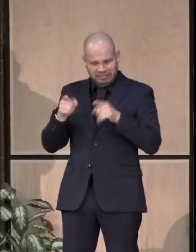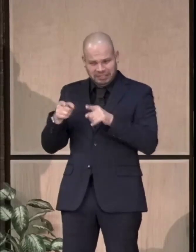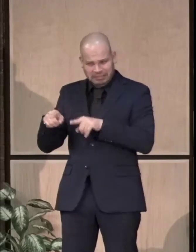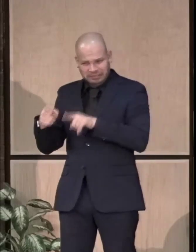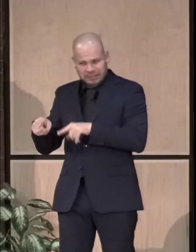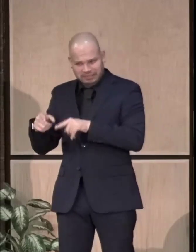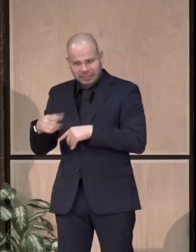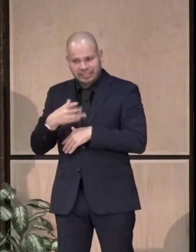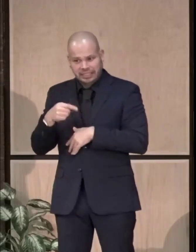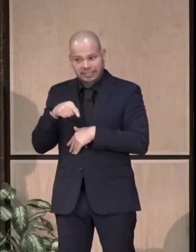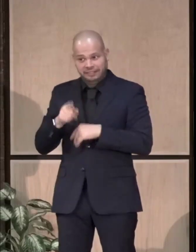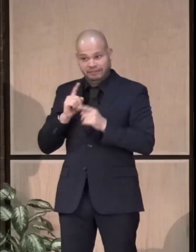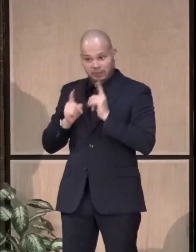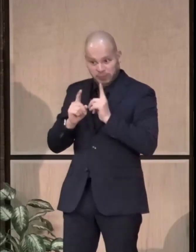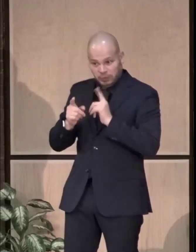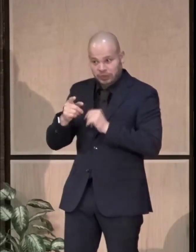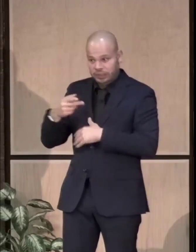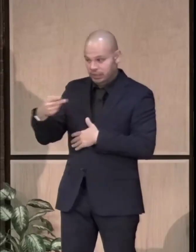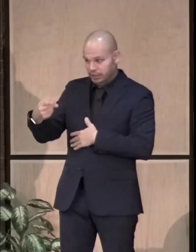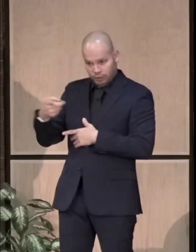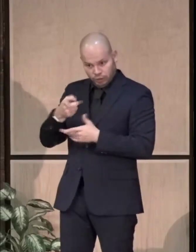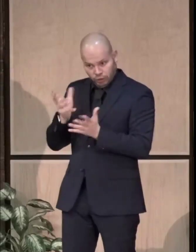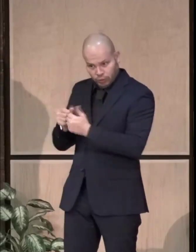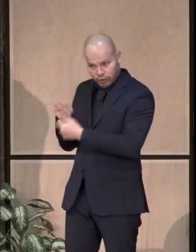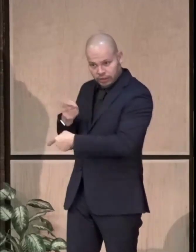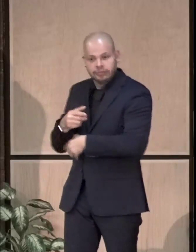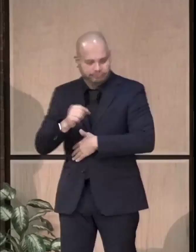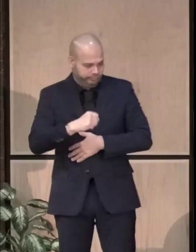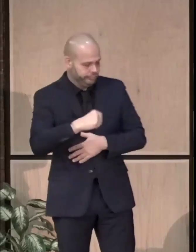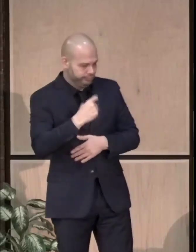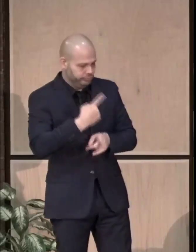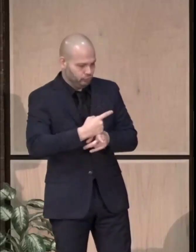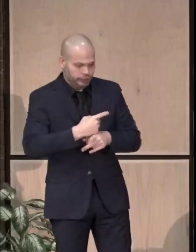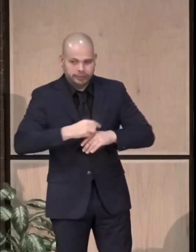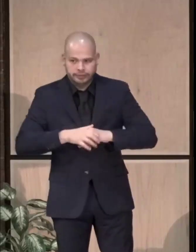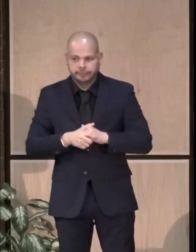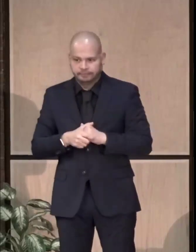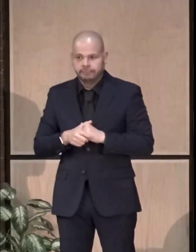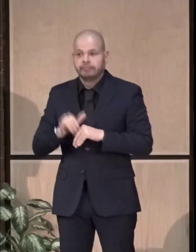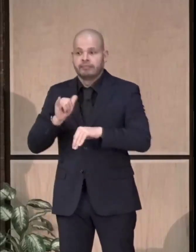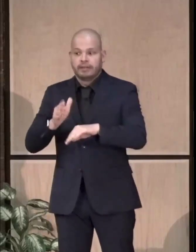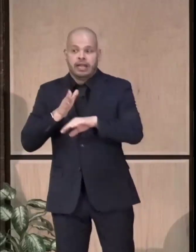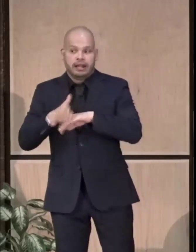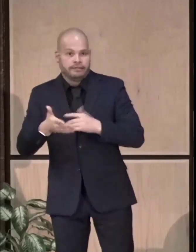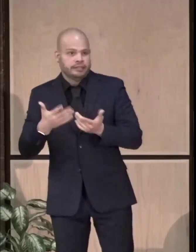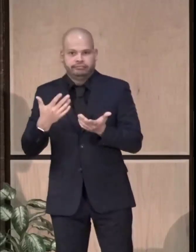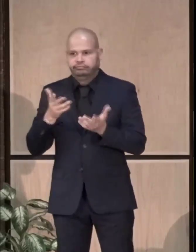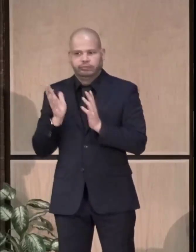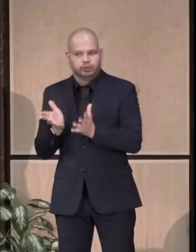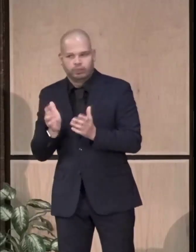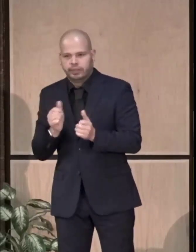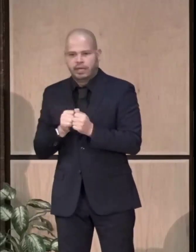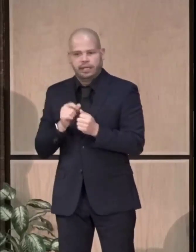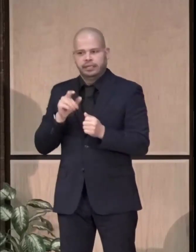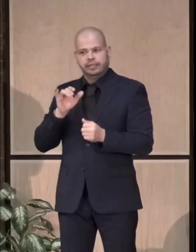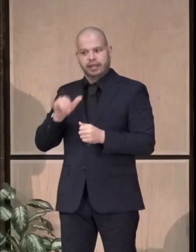discussing this? Yes, it was in the kind of the middle of after I was down there discussion regarding the firearms and the family, the plan